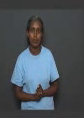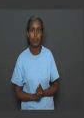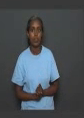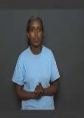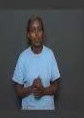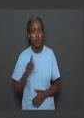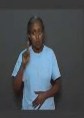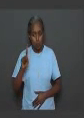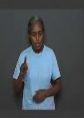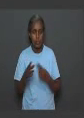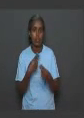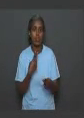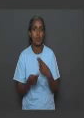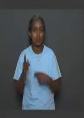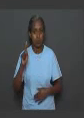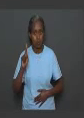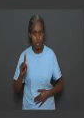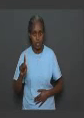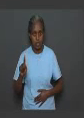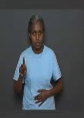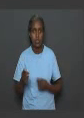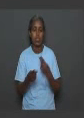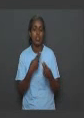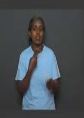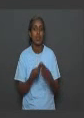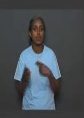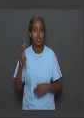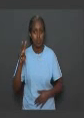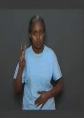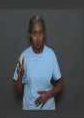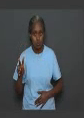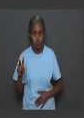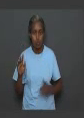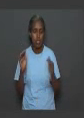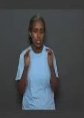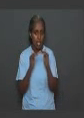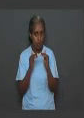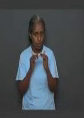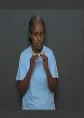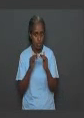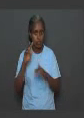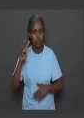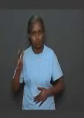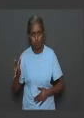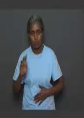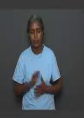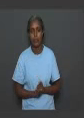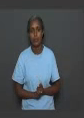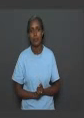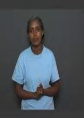1 times 1 times 2 equals 2.